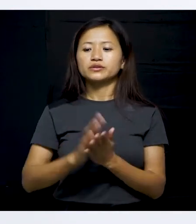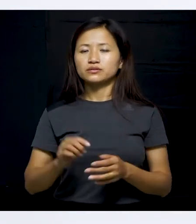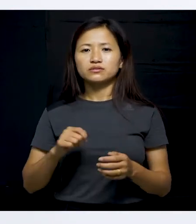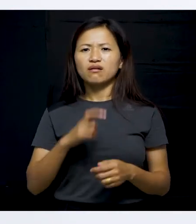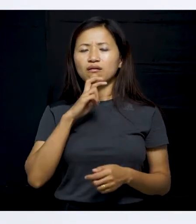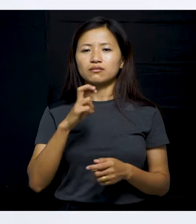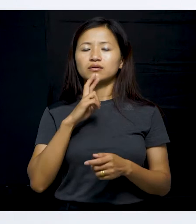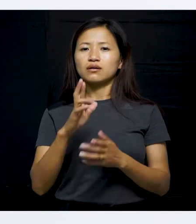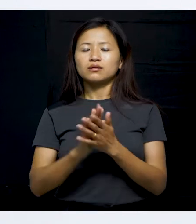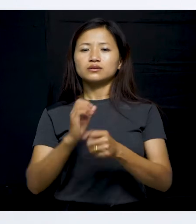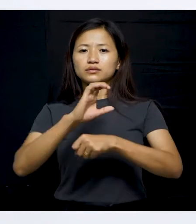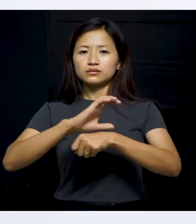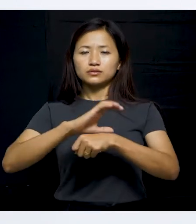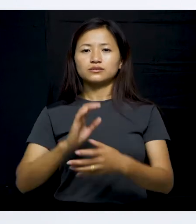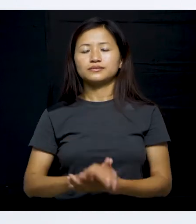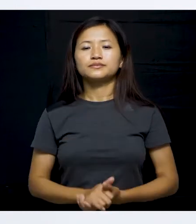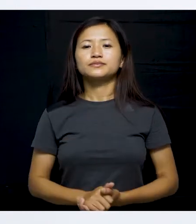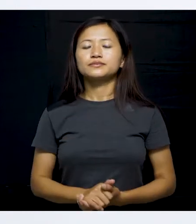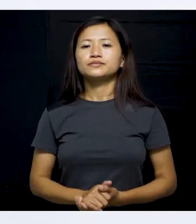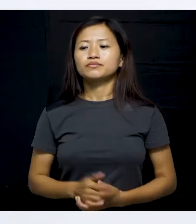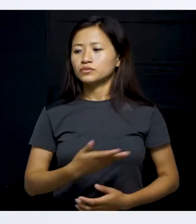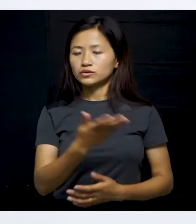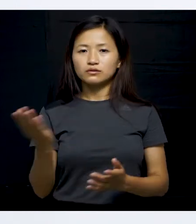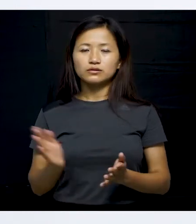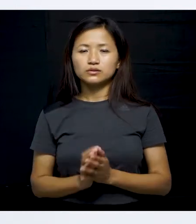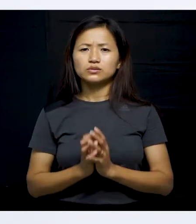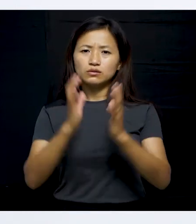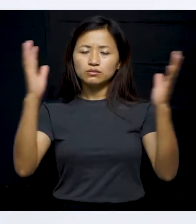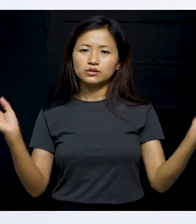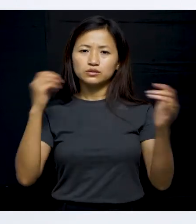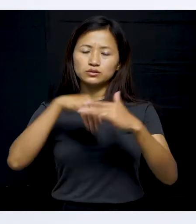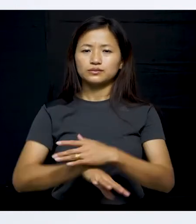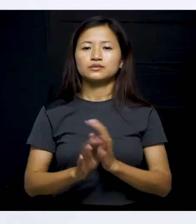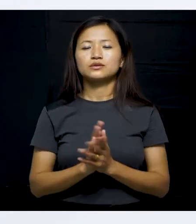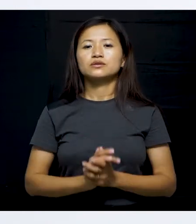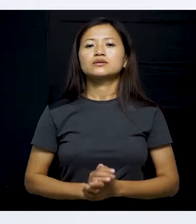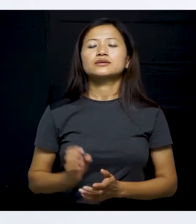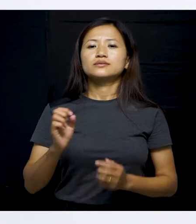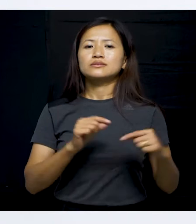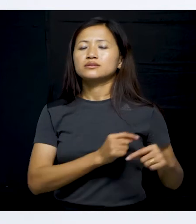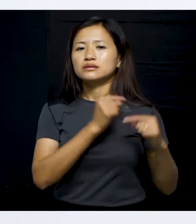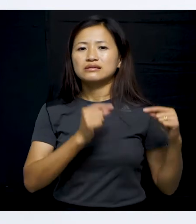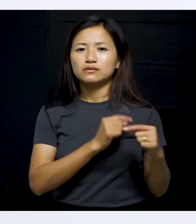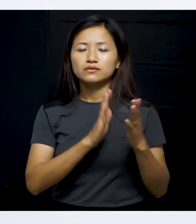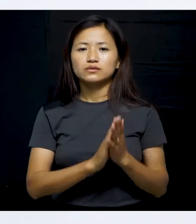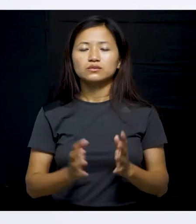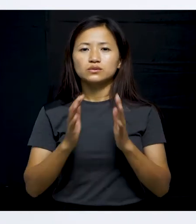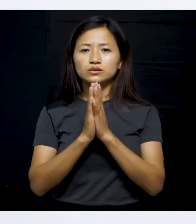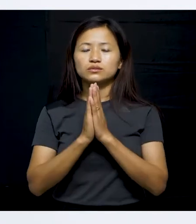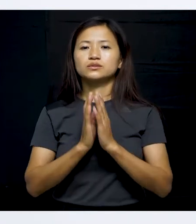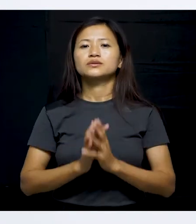right? And those days they were so much into this evil worshipping the